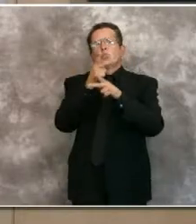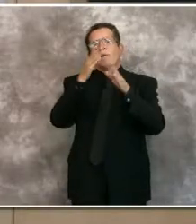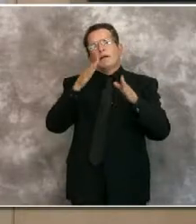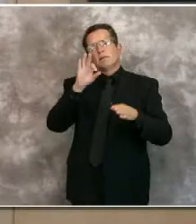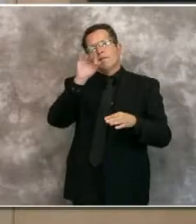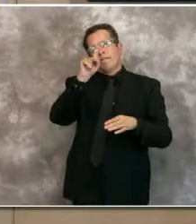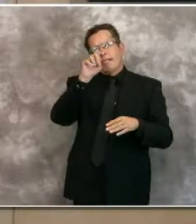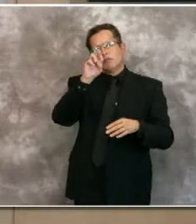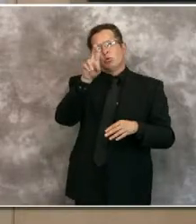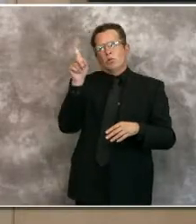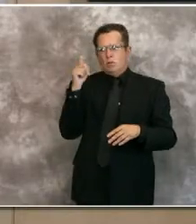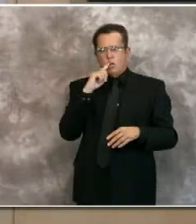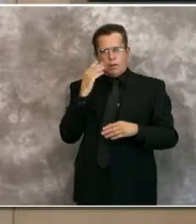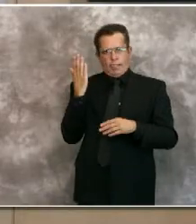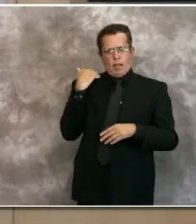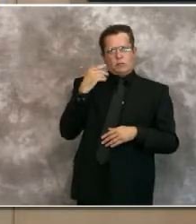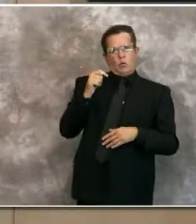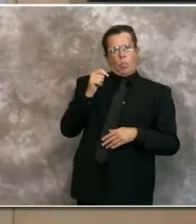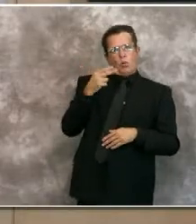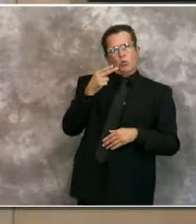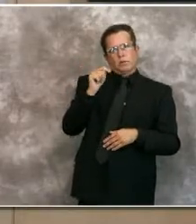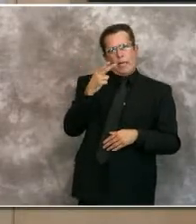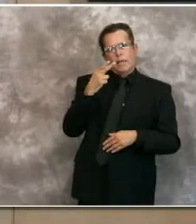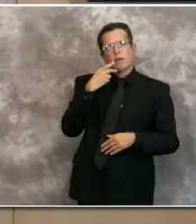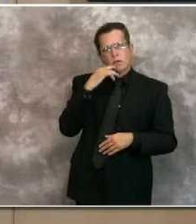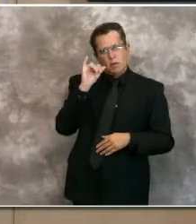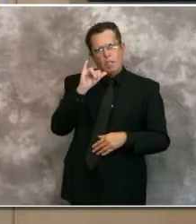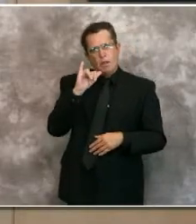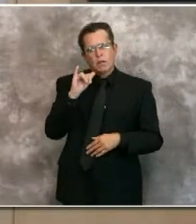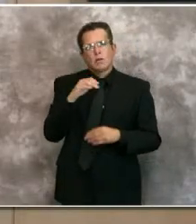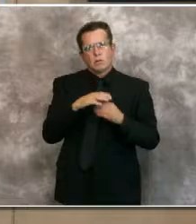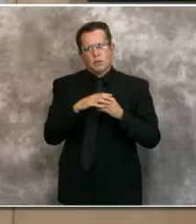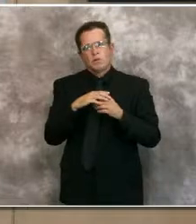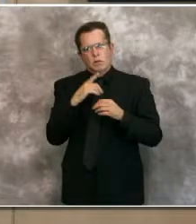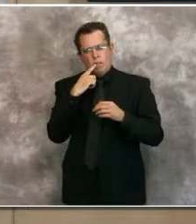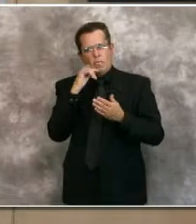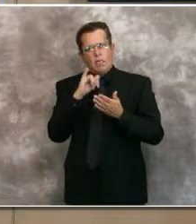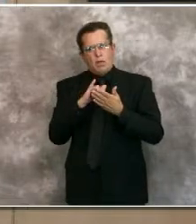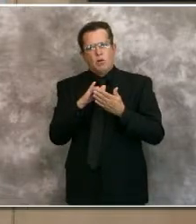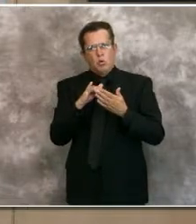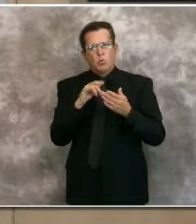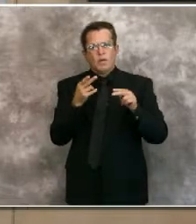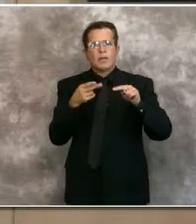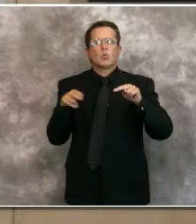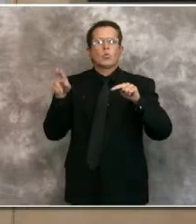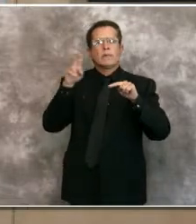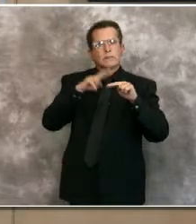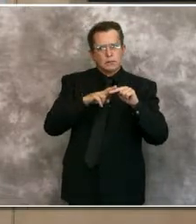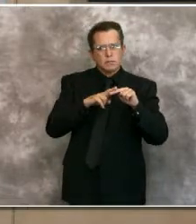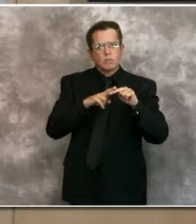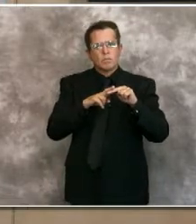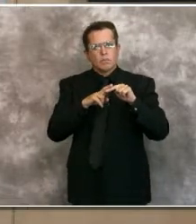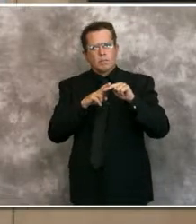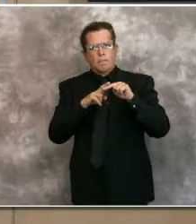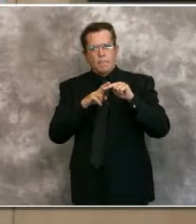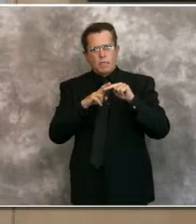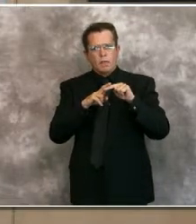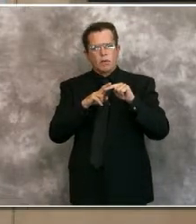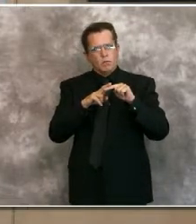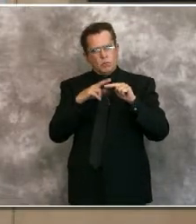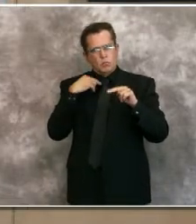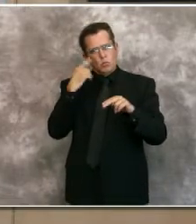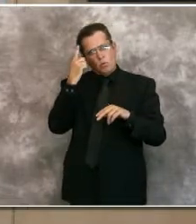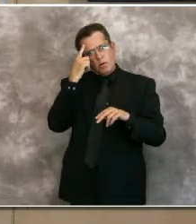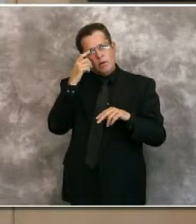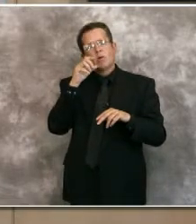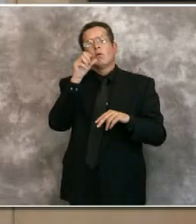talked on Thursday about increased enforcement actions. That was mentioned briefly today, and I was a little confused about whether any